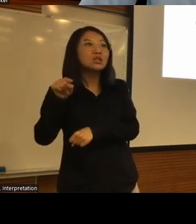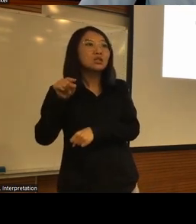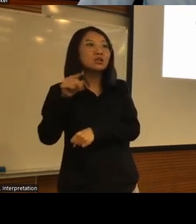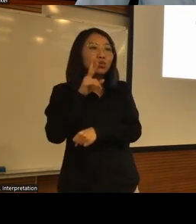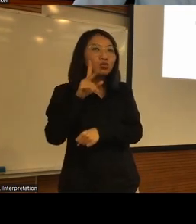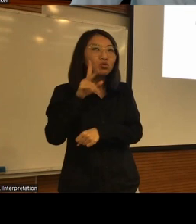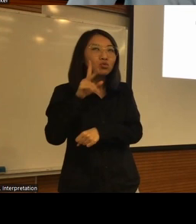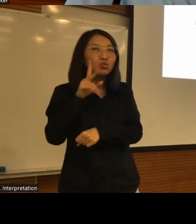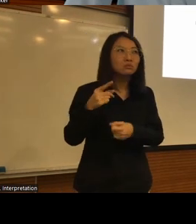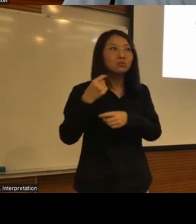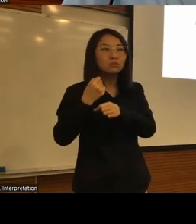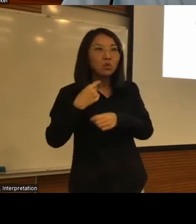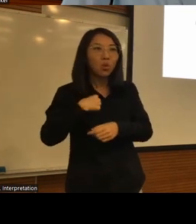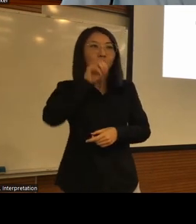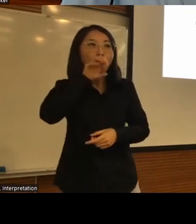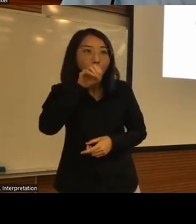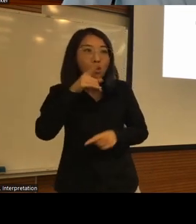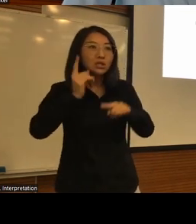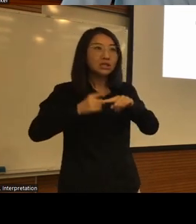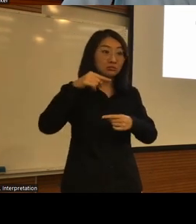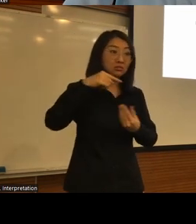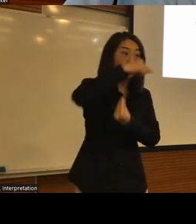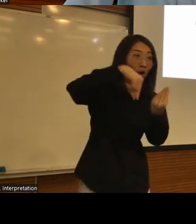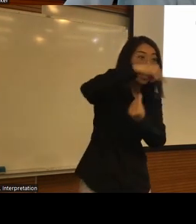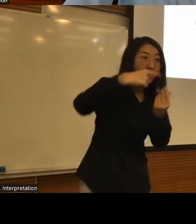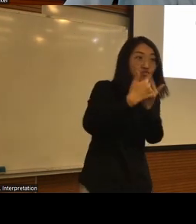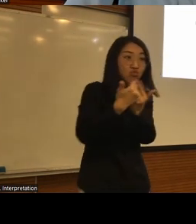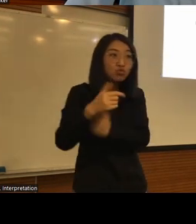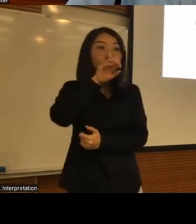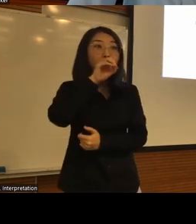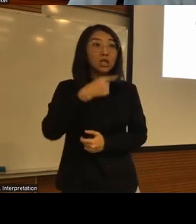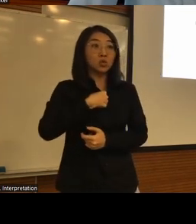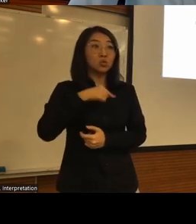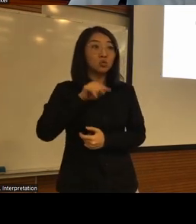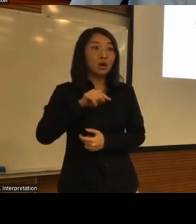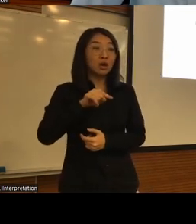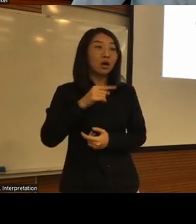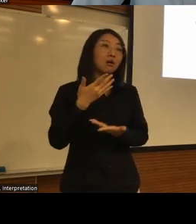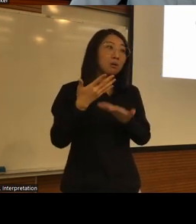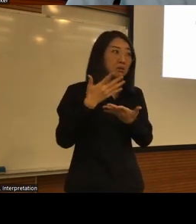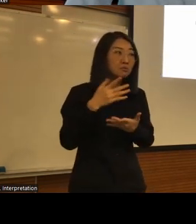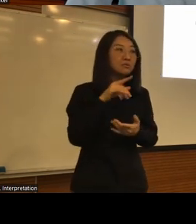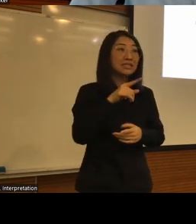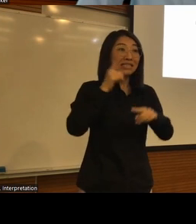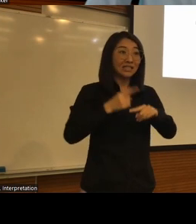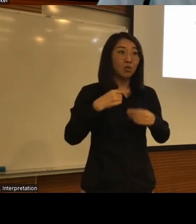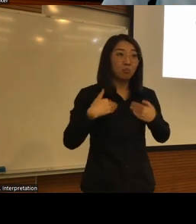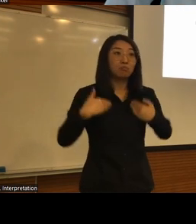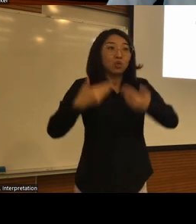But you would have to do it in particular context where you need to